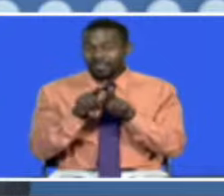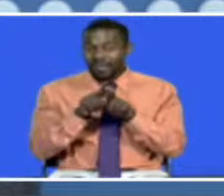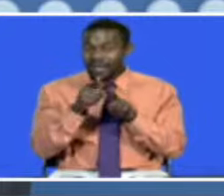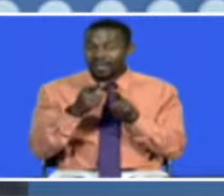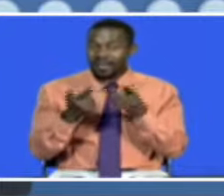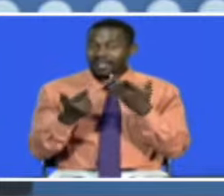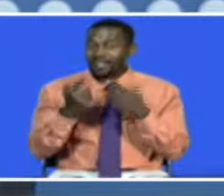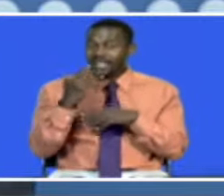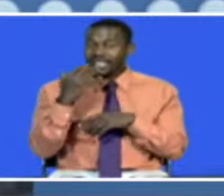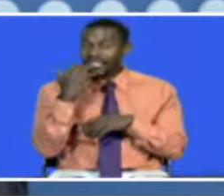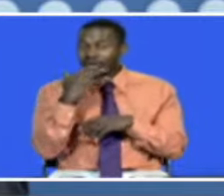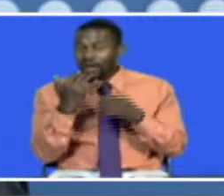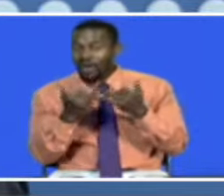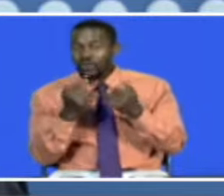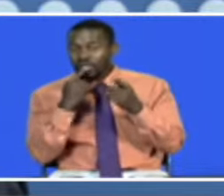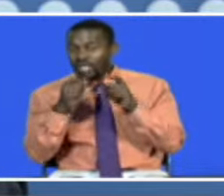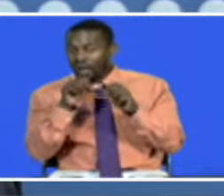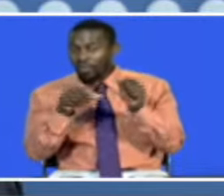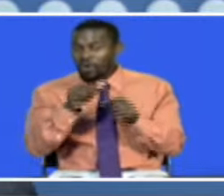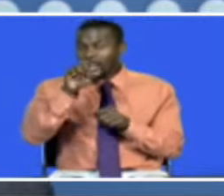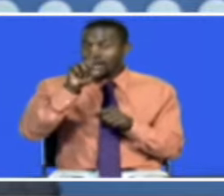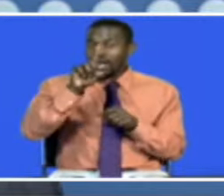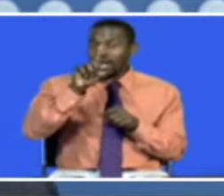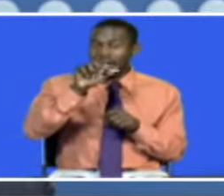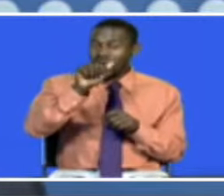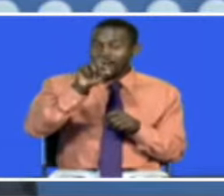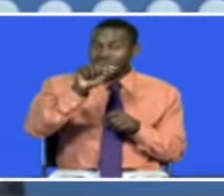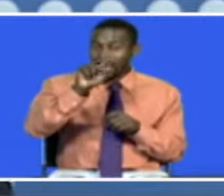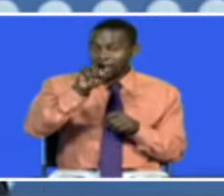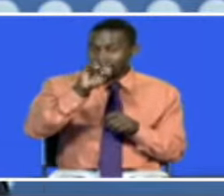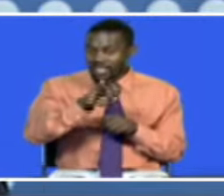Adani. He is already talking about,